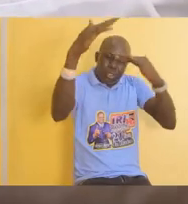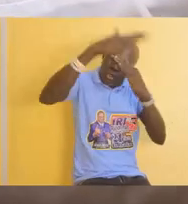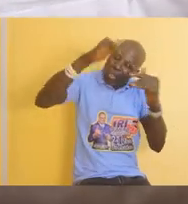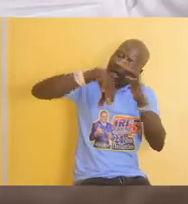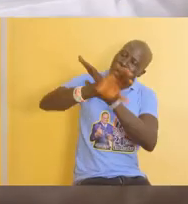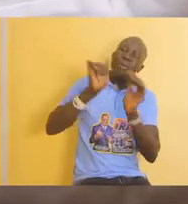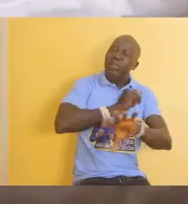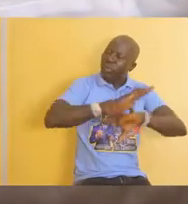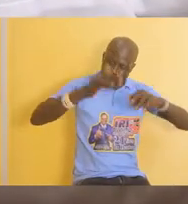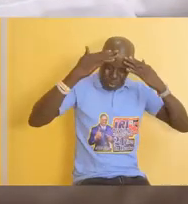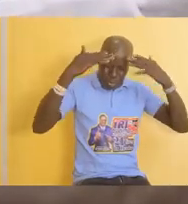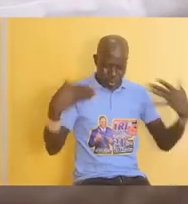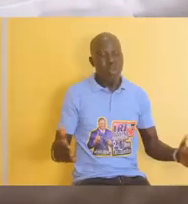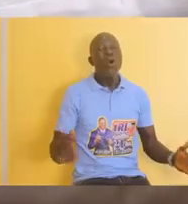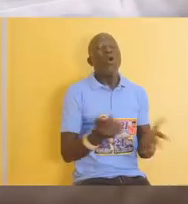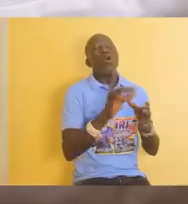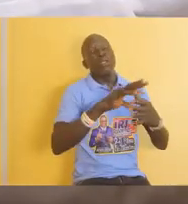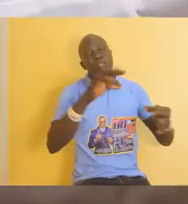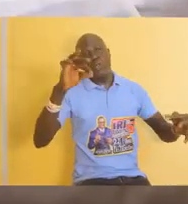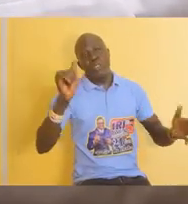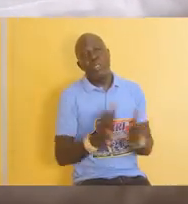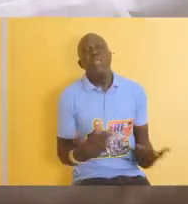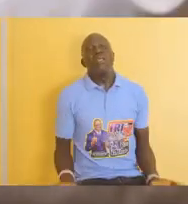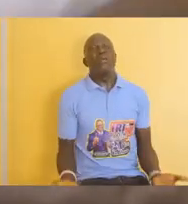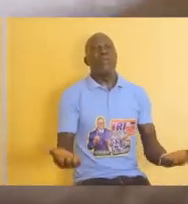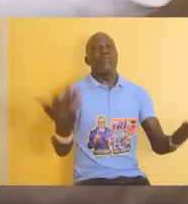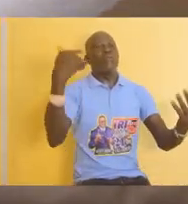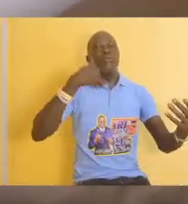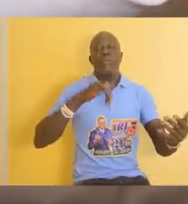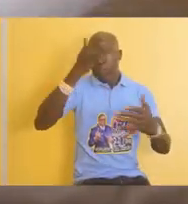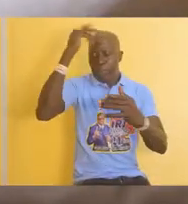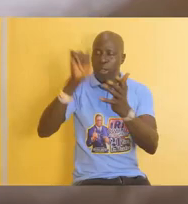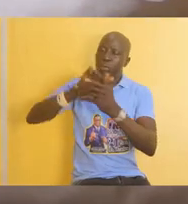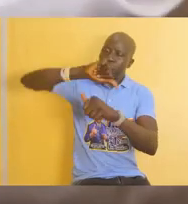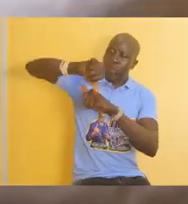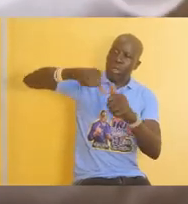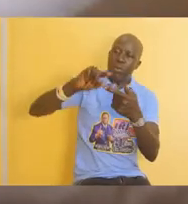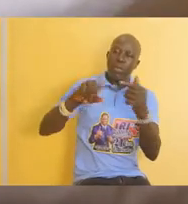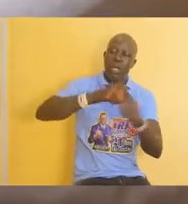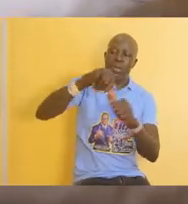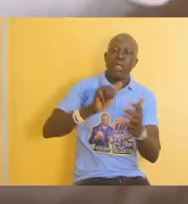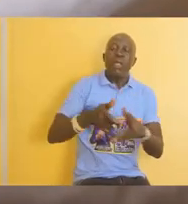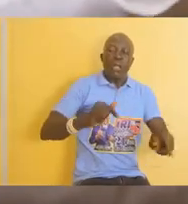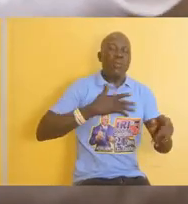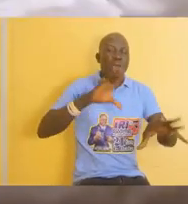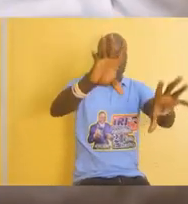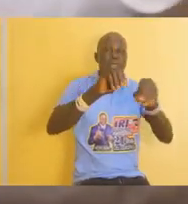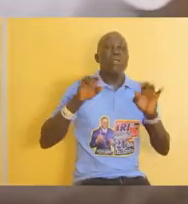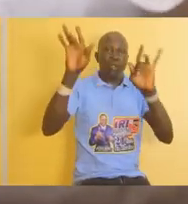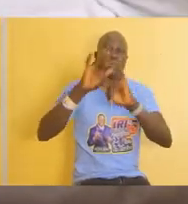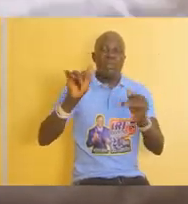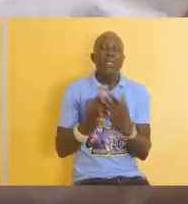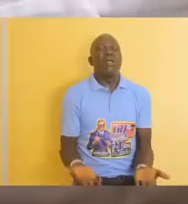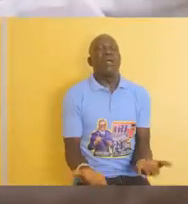the junction of confusion that I have. Holy Spirit. Rise on me. Because of today and next day. Let me obtain